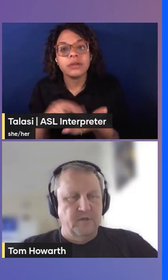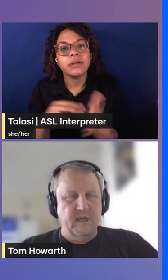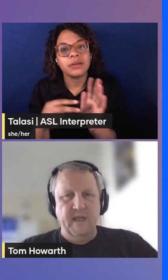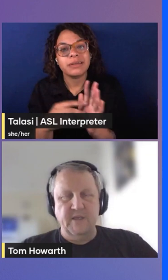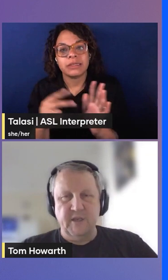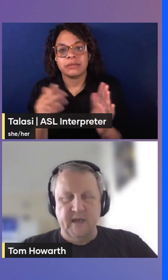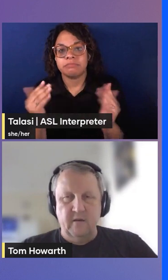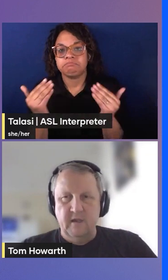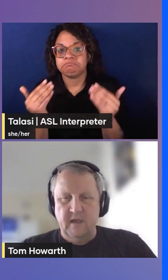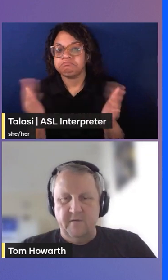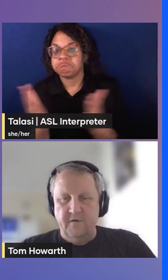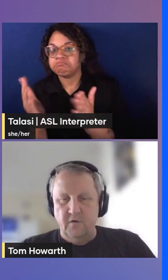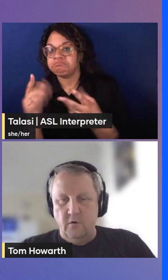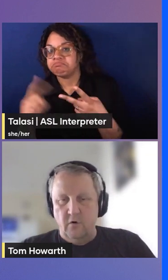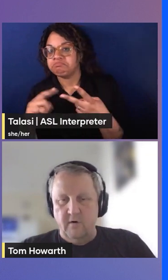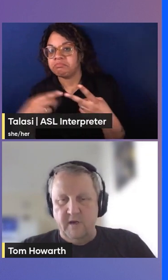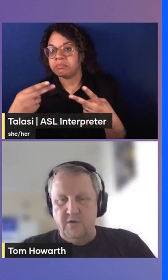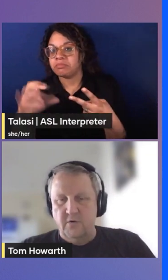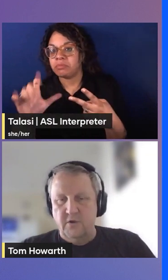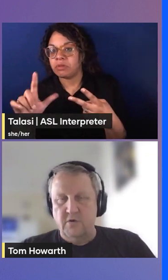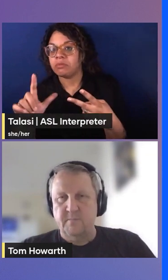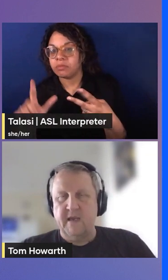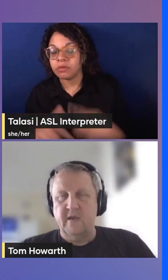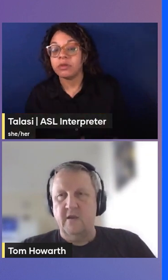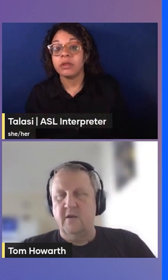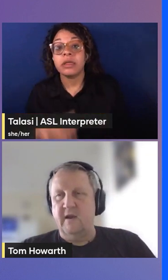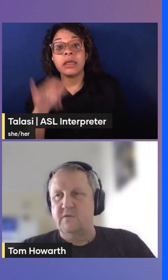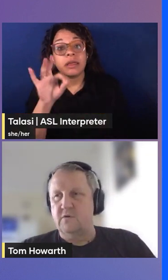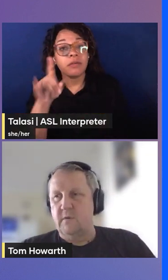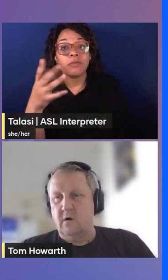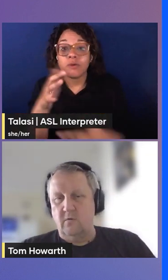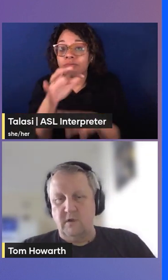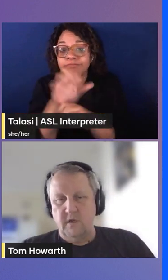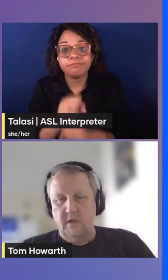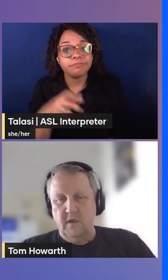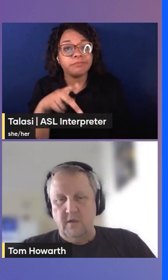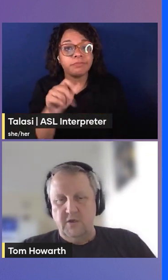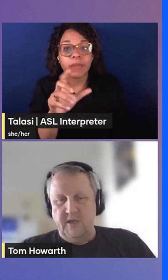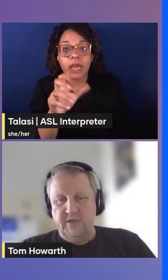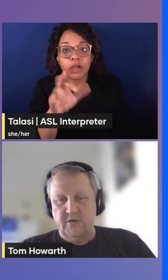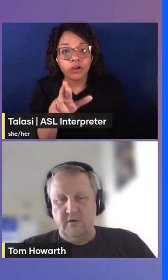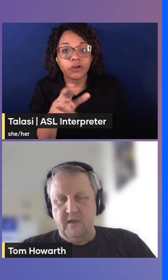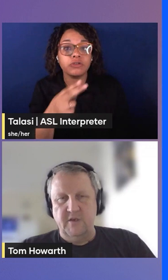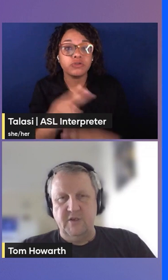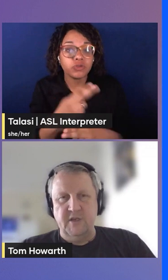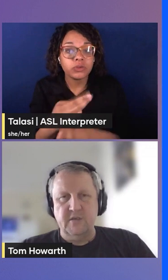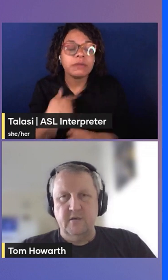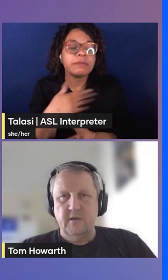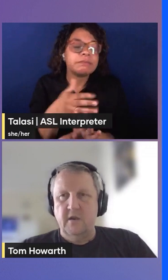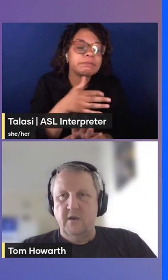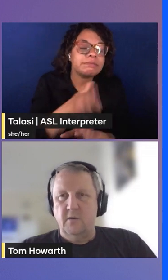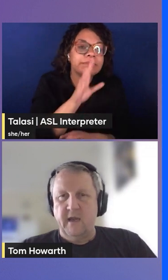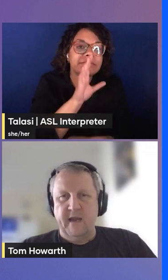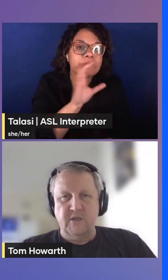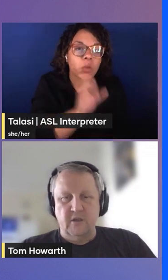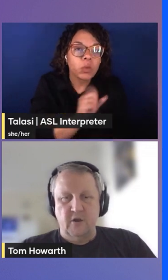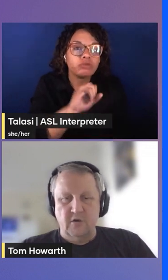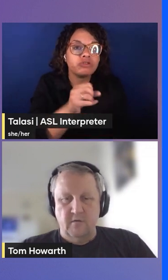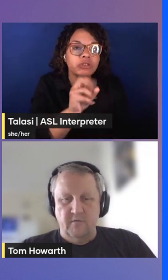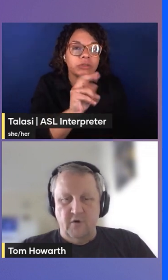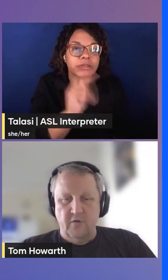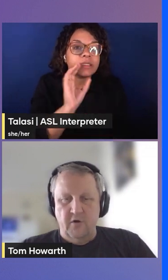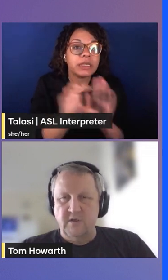out using HCL. If you already do use Packer and you have some old JSON images, you can